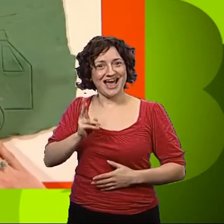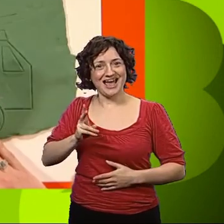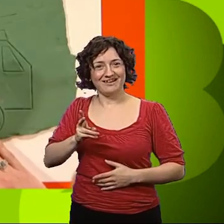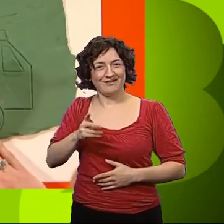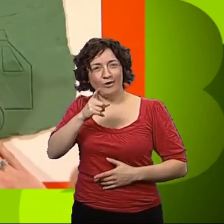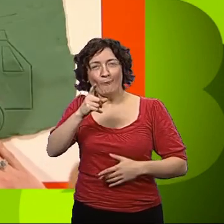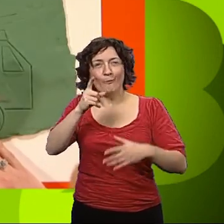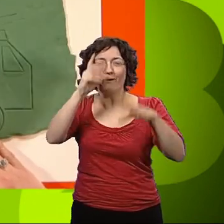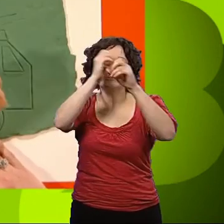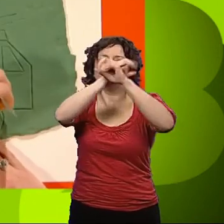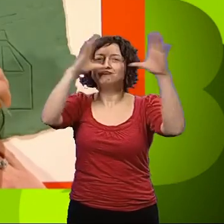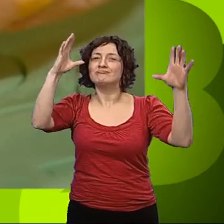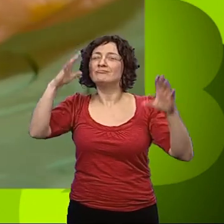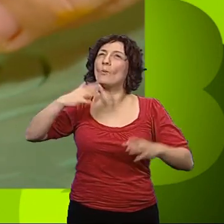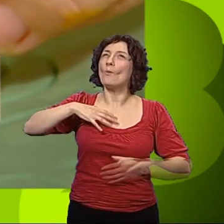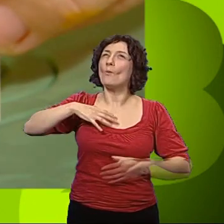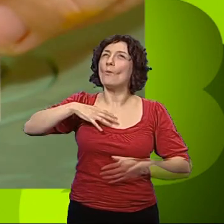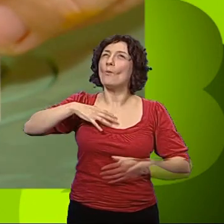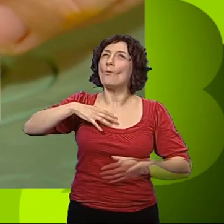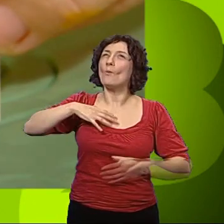as to what you can find to print with.